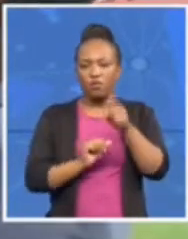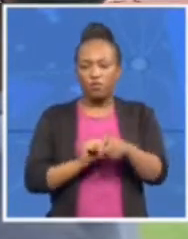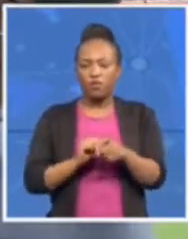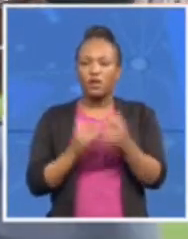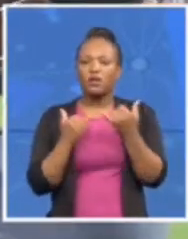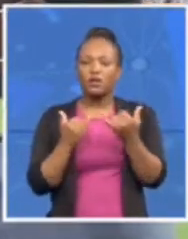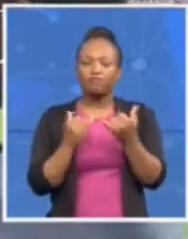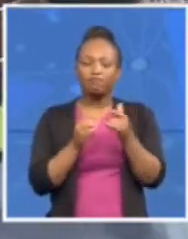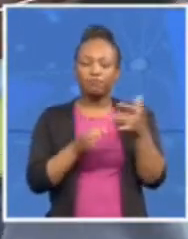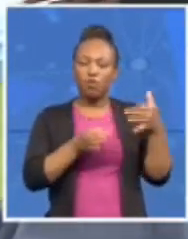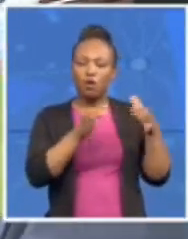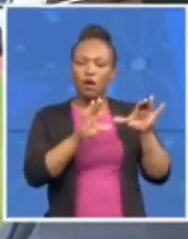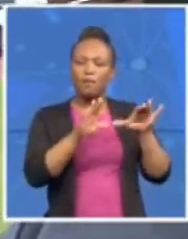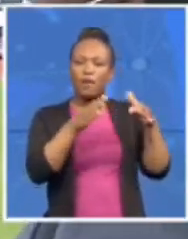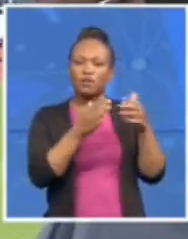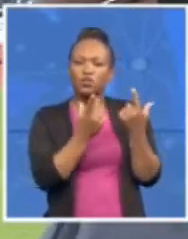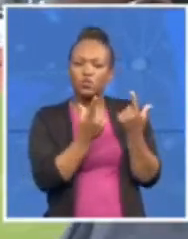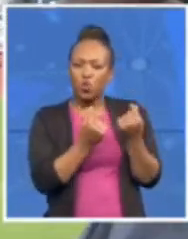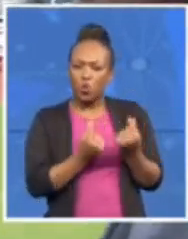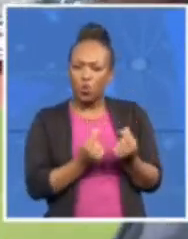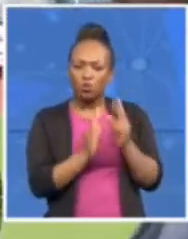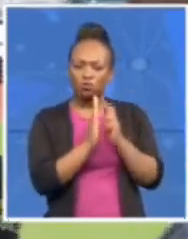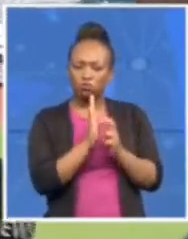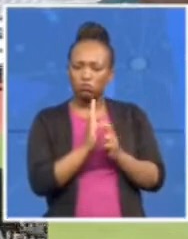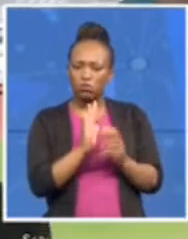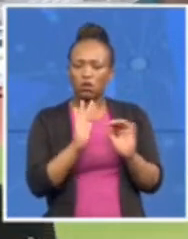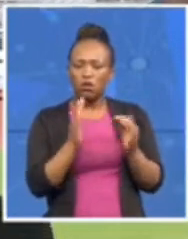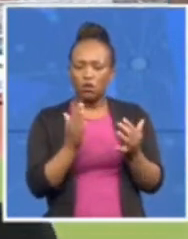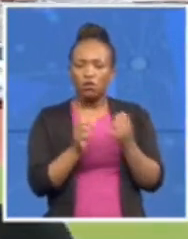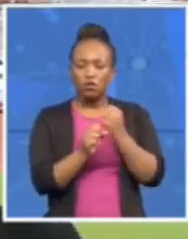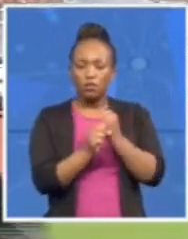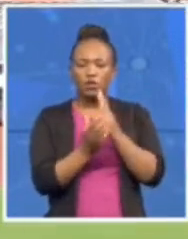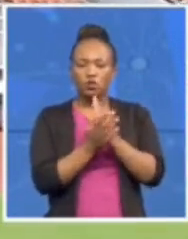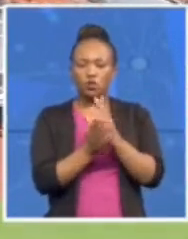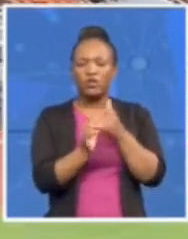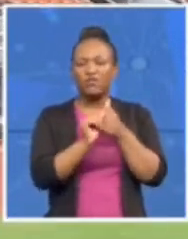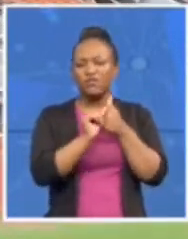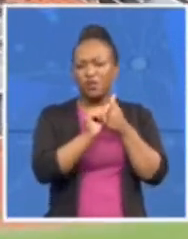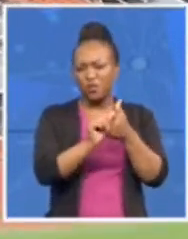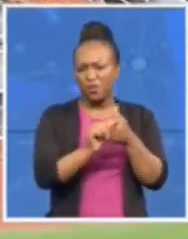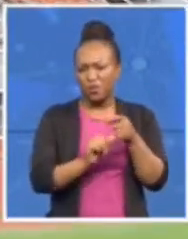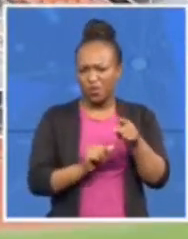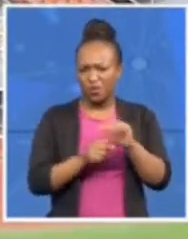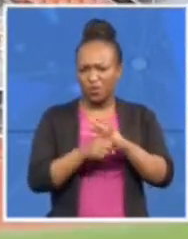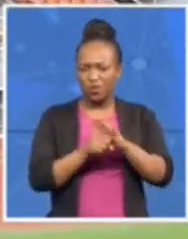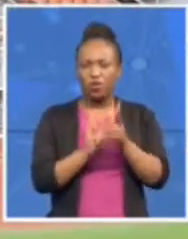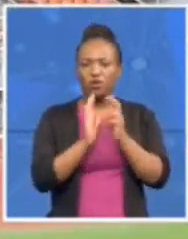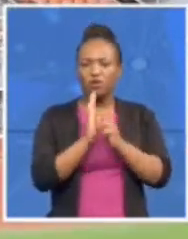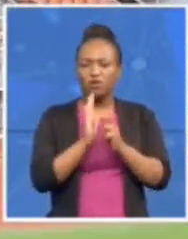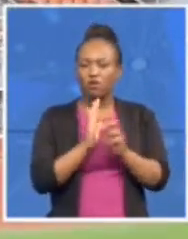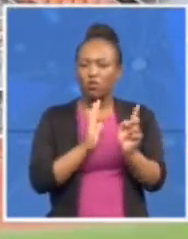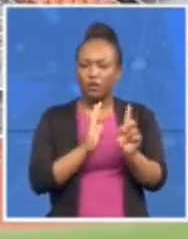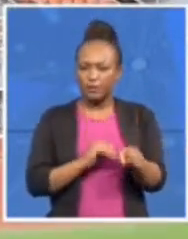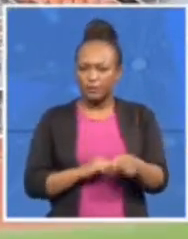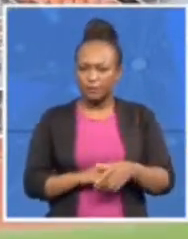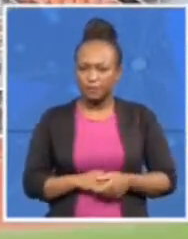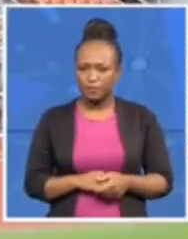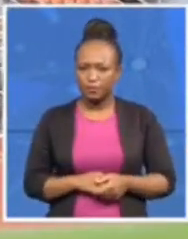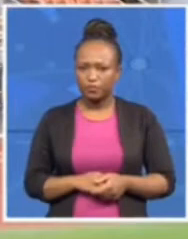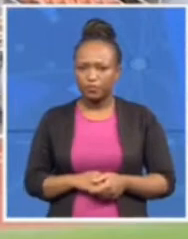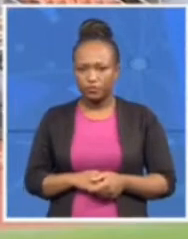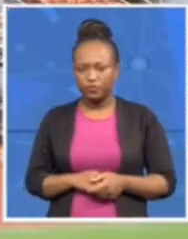ensure that there's adherence to COVID-19 regulations? As you arrive in this stadium, you would have seen that